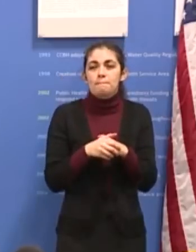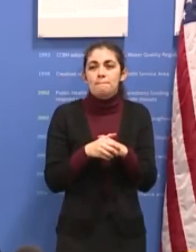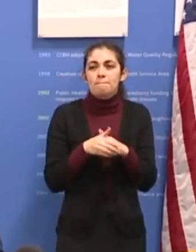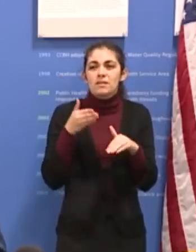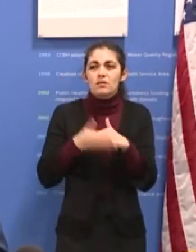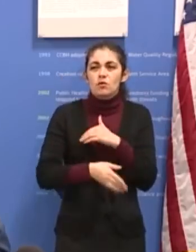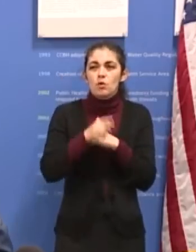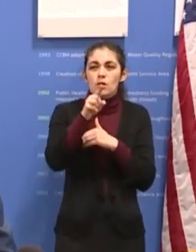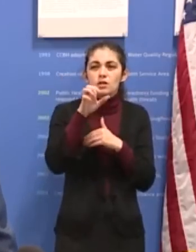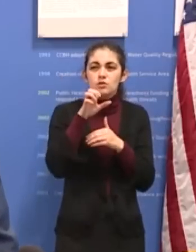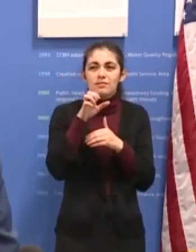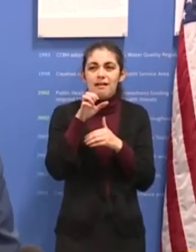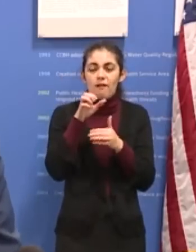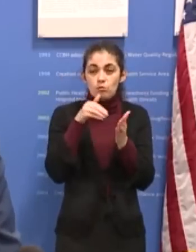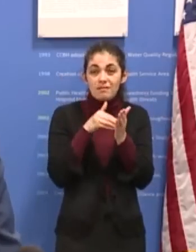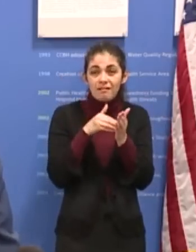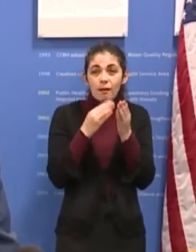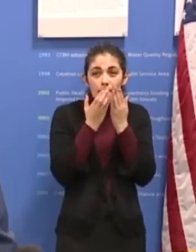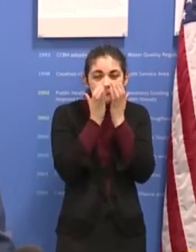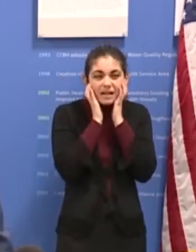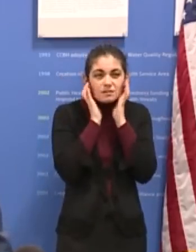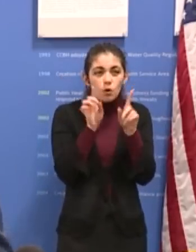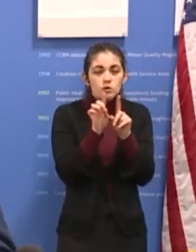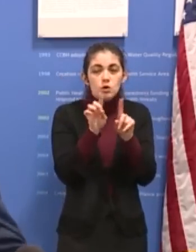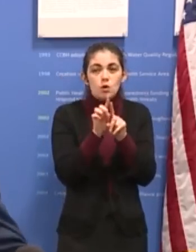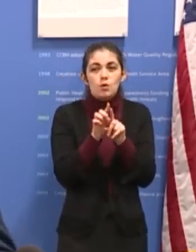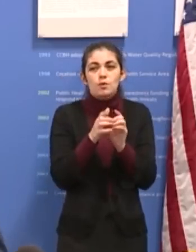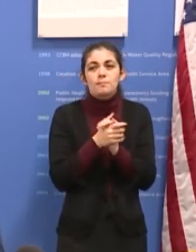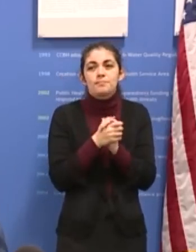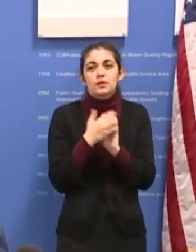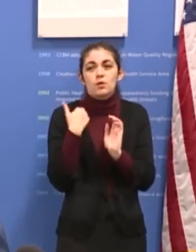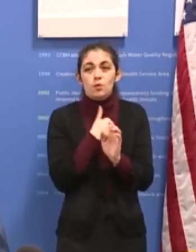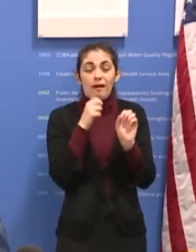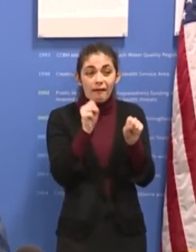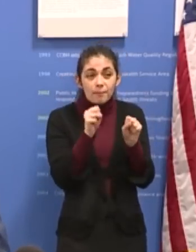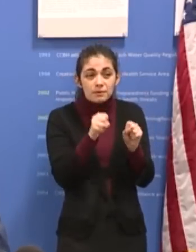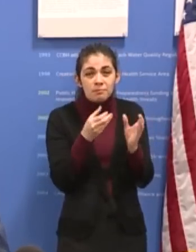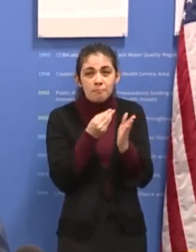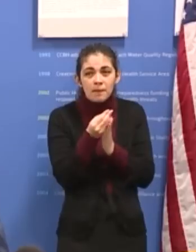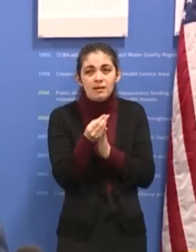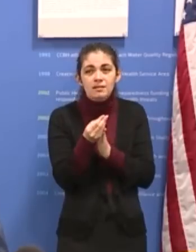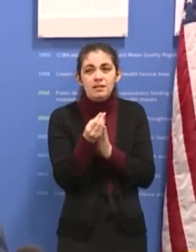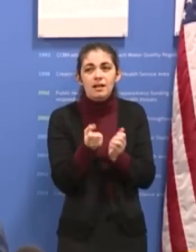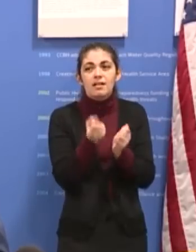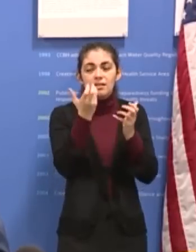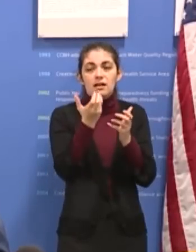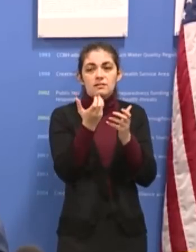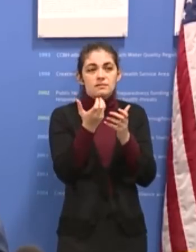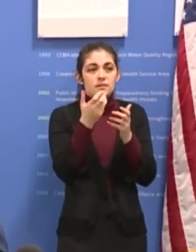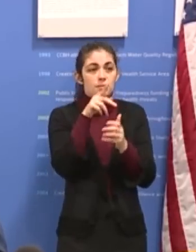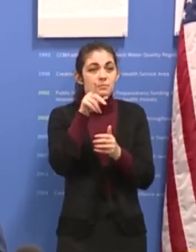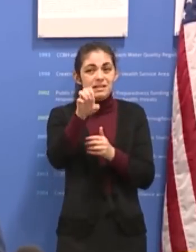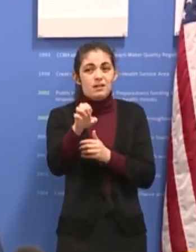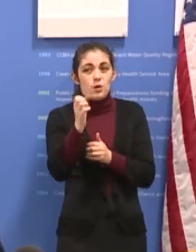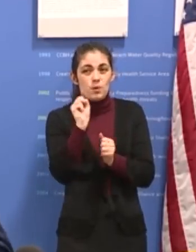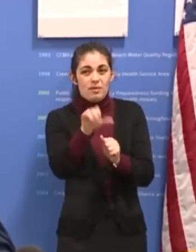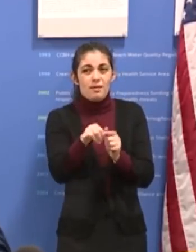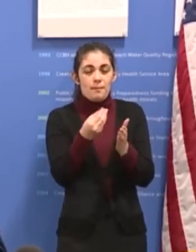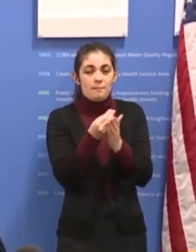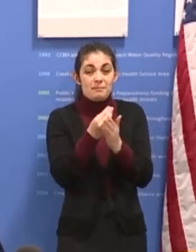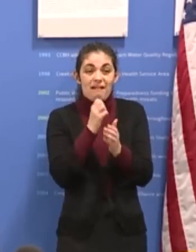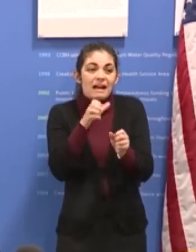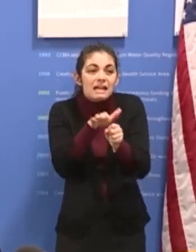over 100,000 masks, and so we're able to buy quite a bit of equipment with that amount of money. It's nowhere